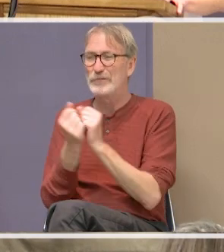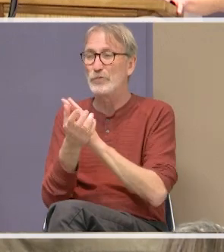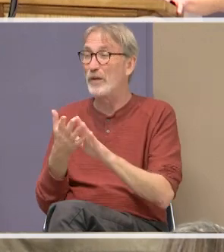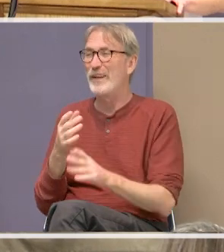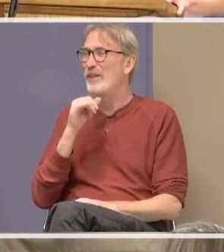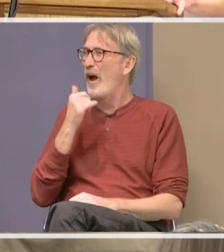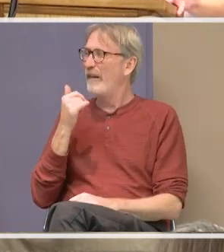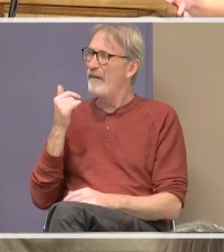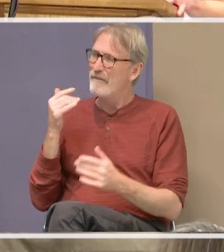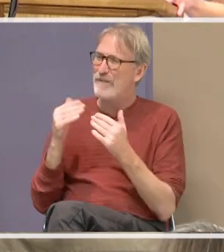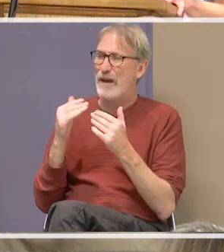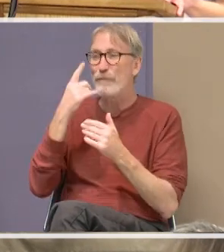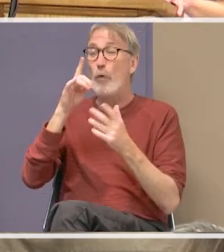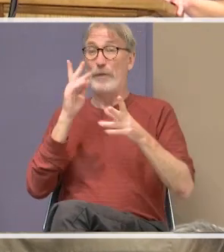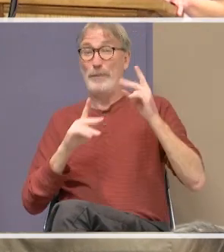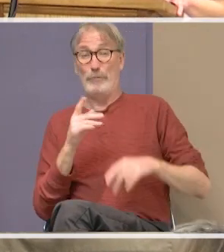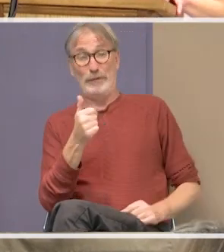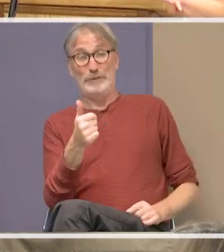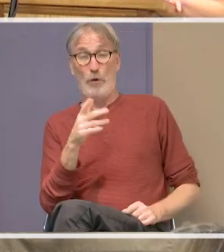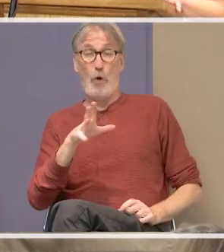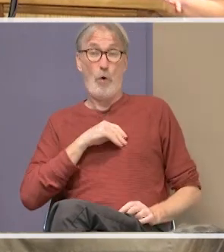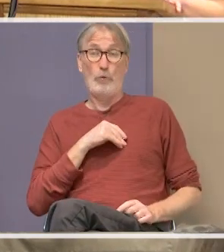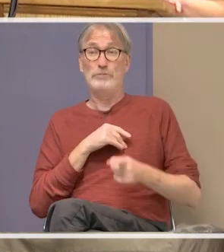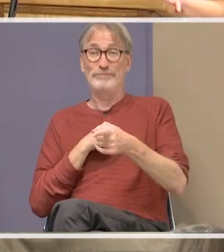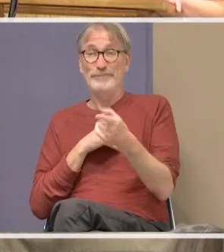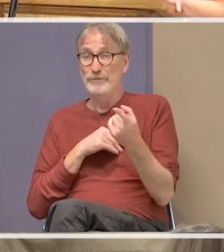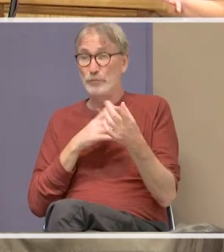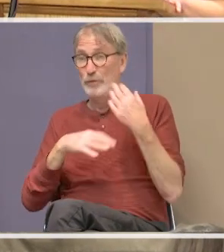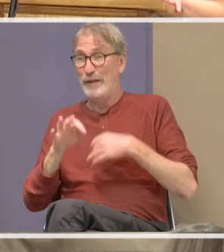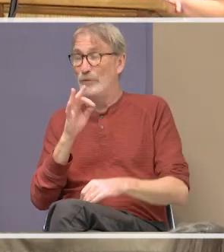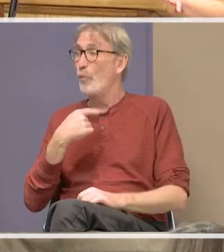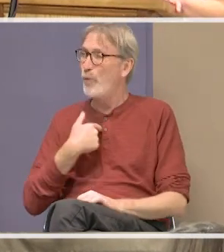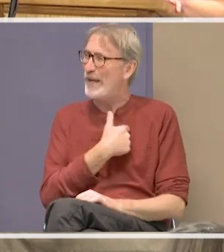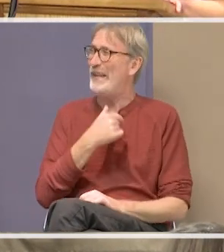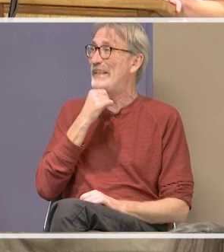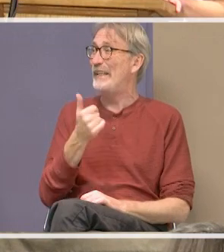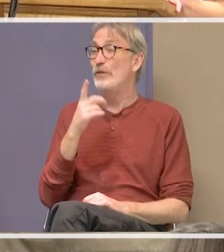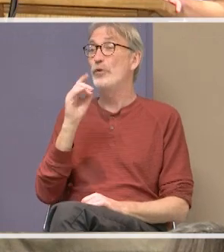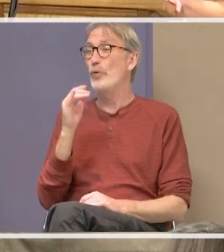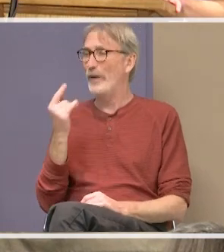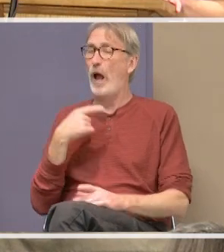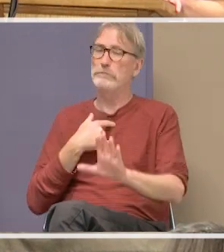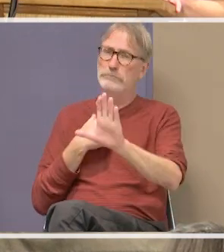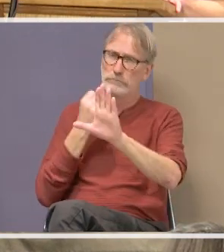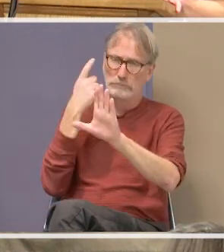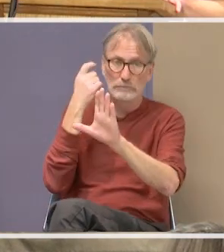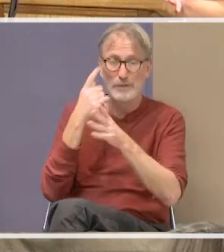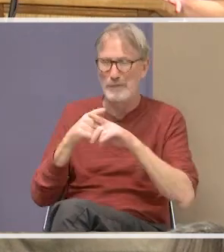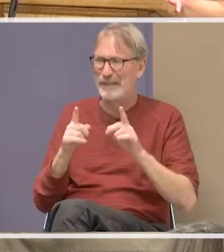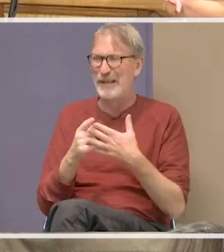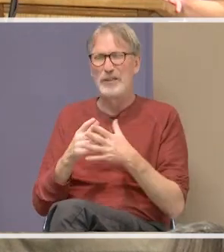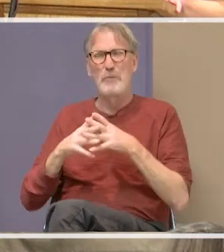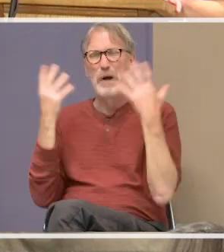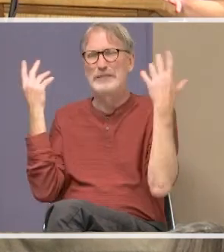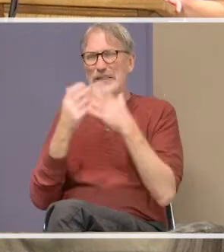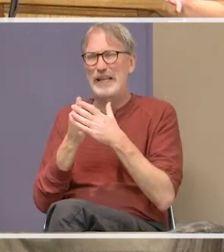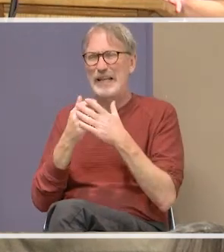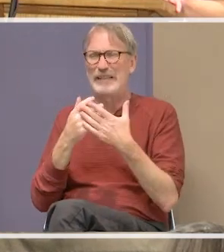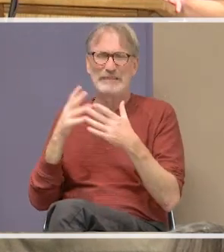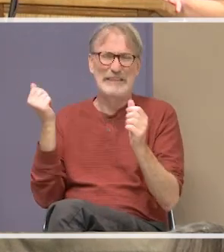residents to replace the curbs because we didn't do all the damage. I mean, I understand that there is so much curb damage there